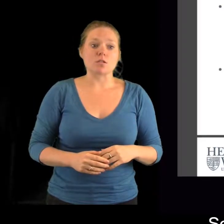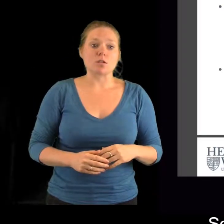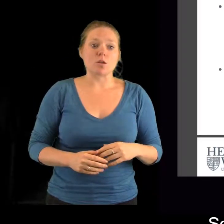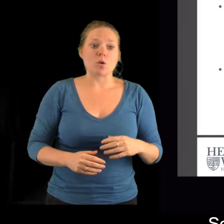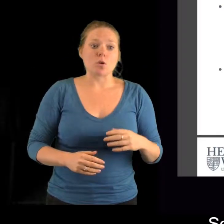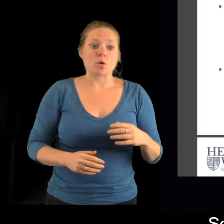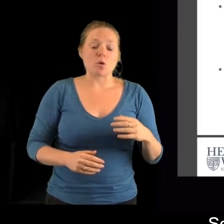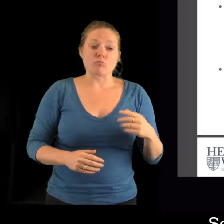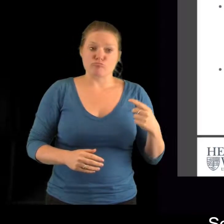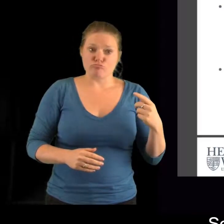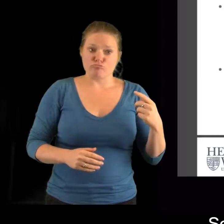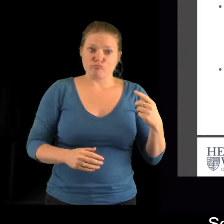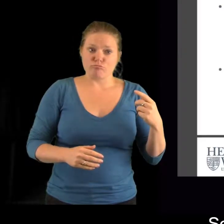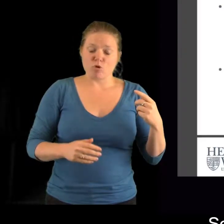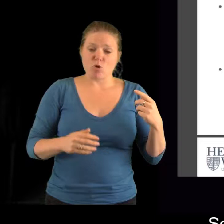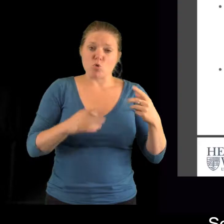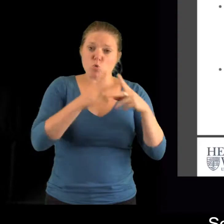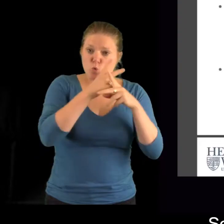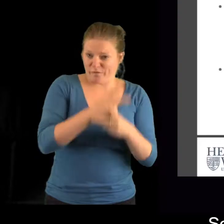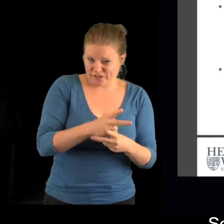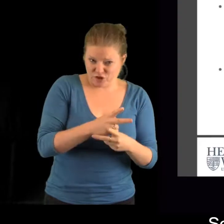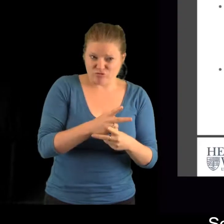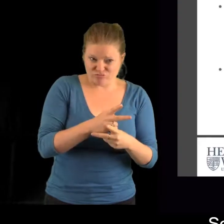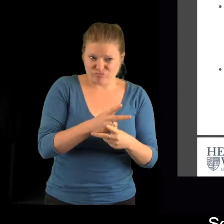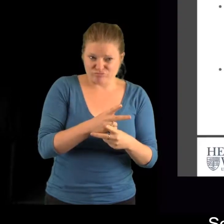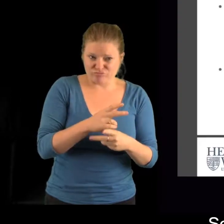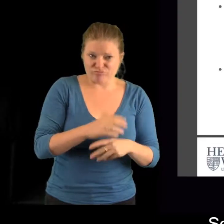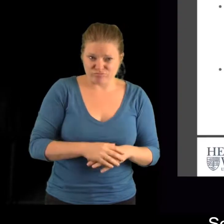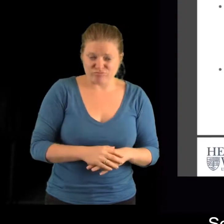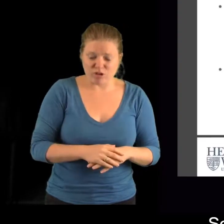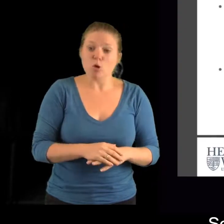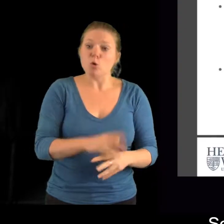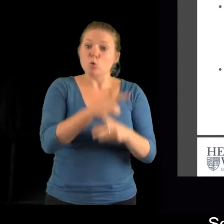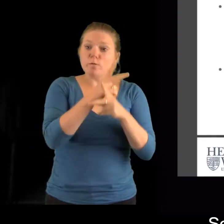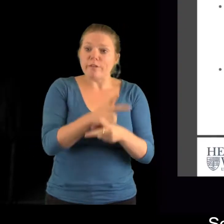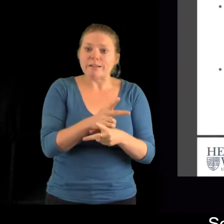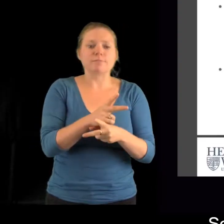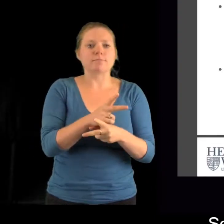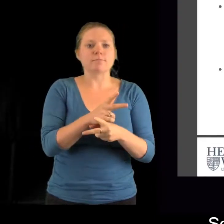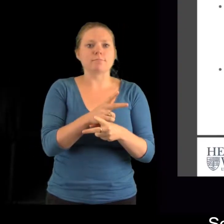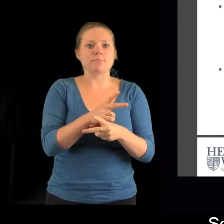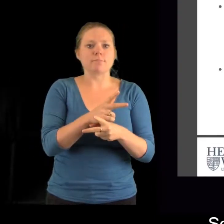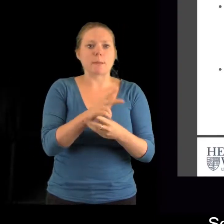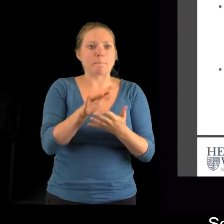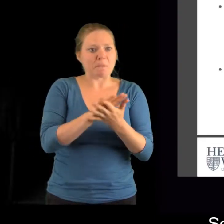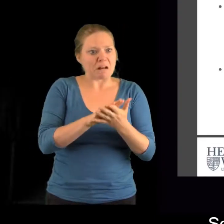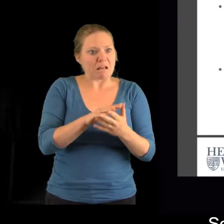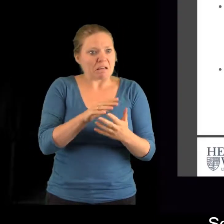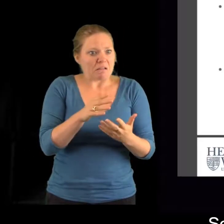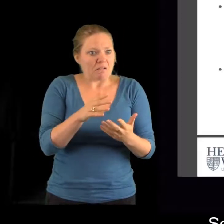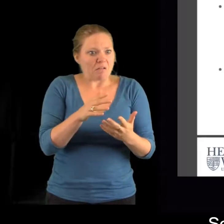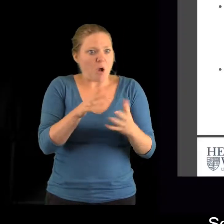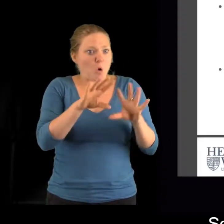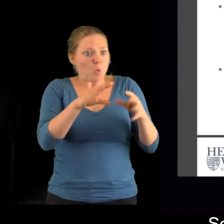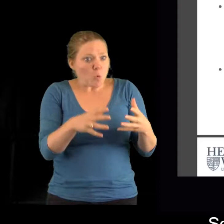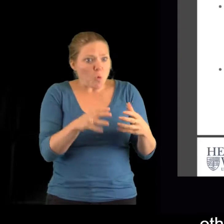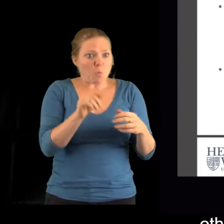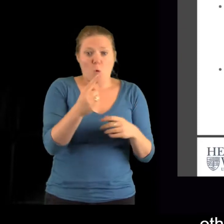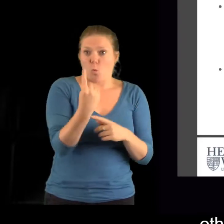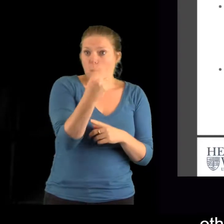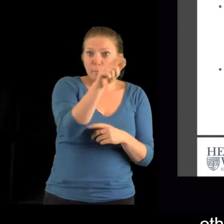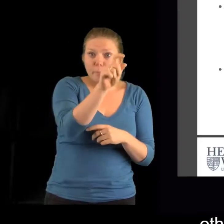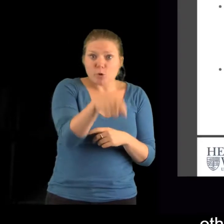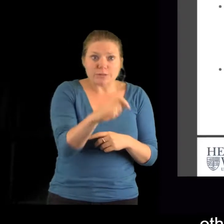is a place that somebody should feel that they could confide, talk in confidence to another person or